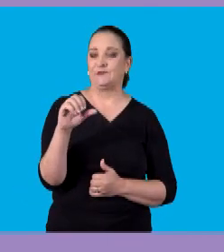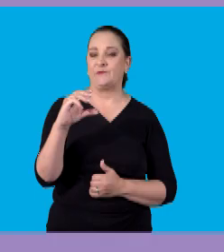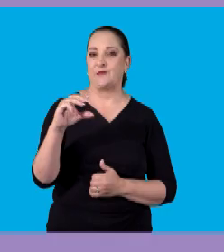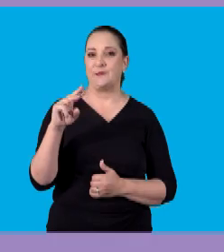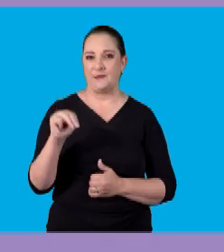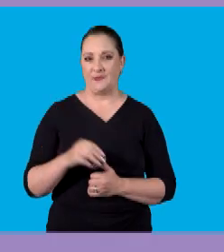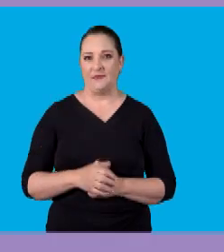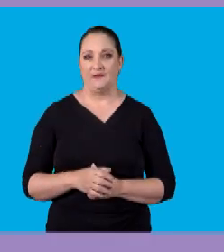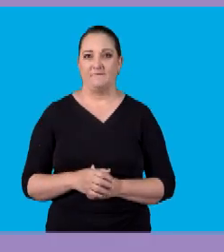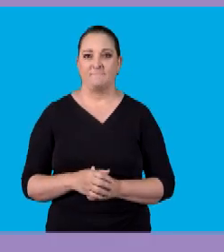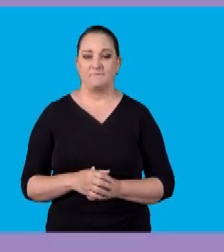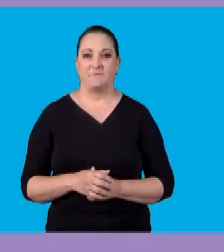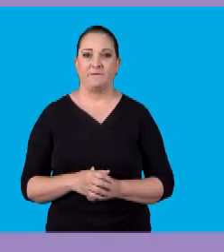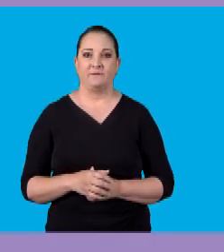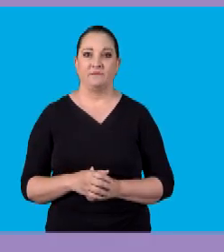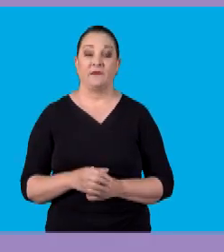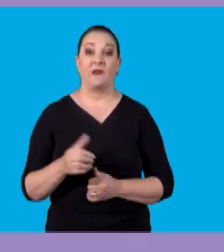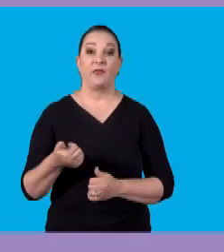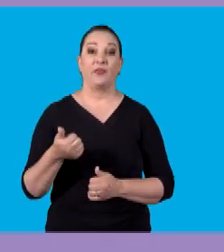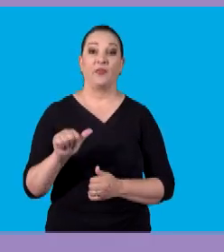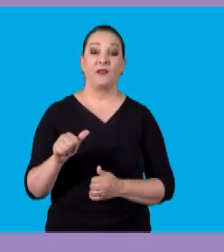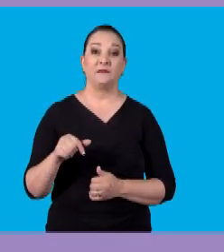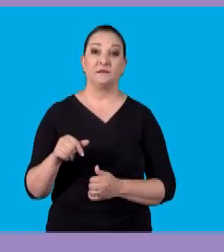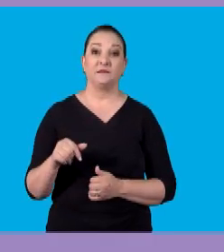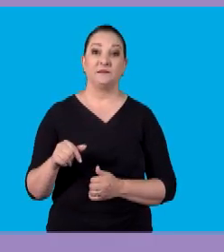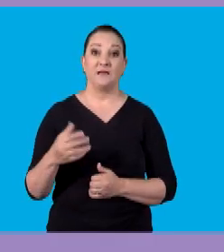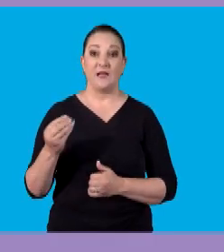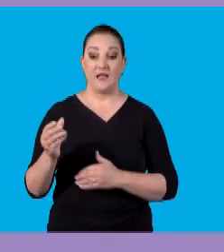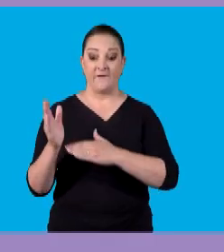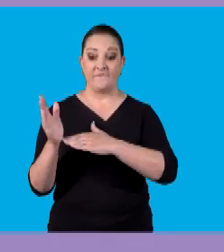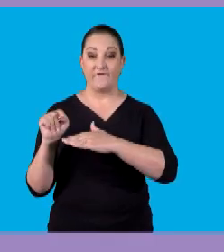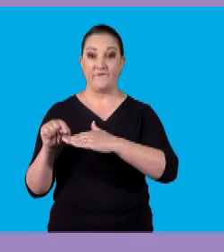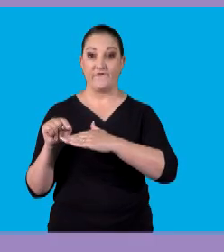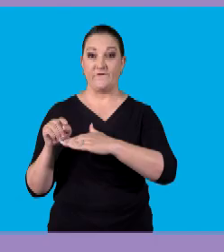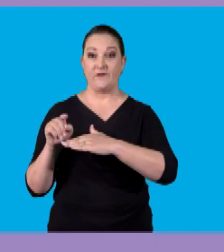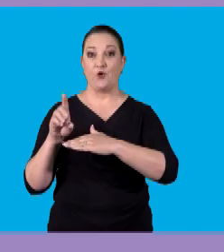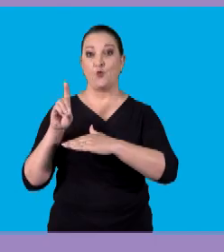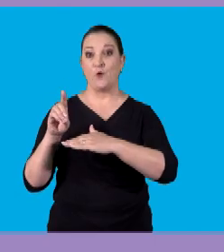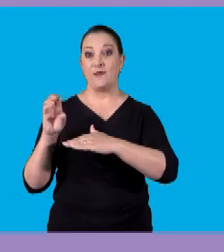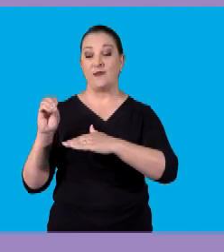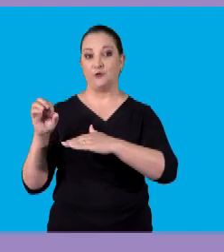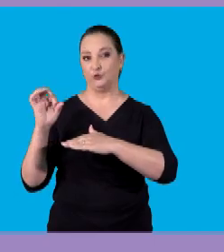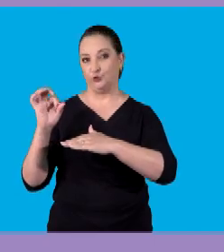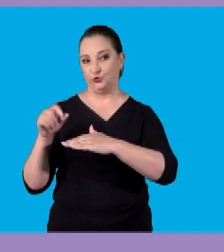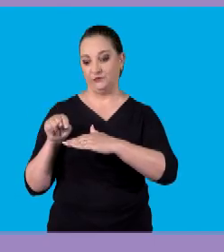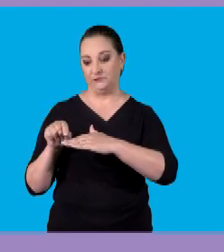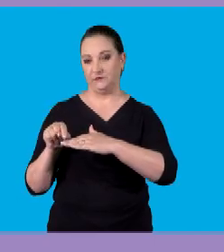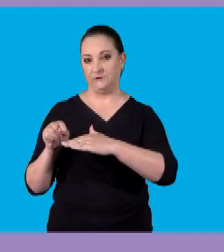We are told that AC is equals to 6 centimeters. Then we are told that angle C is equals to